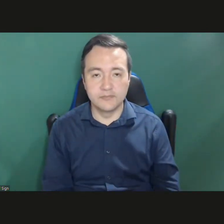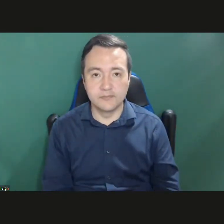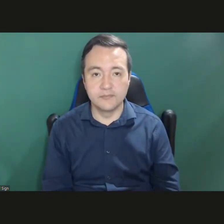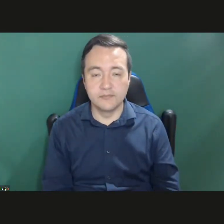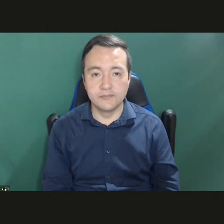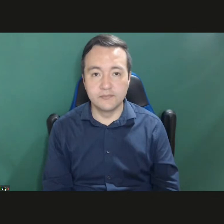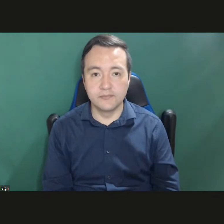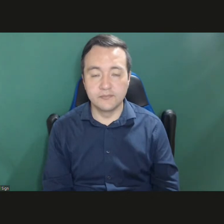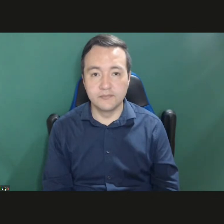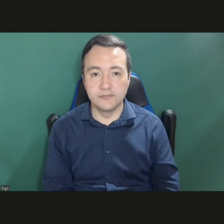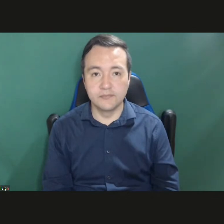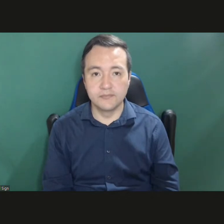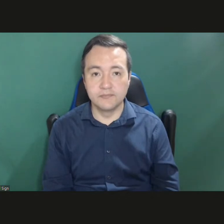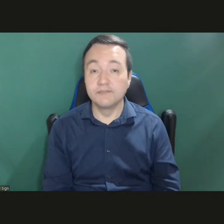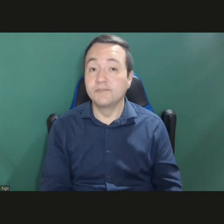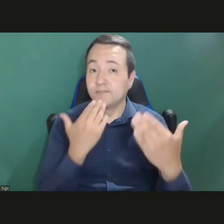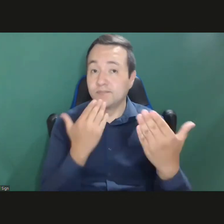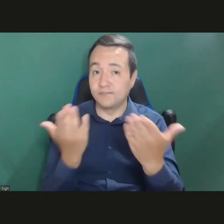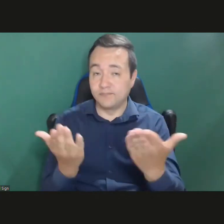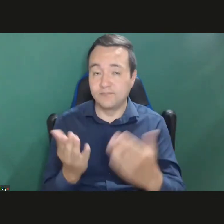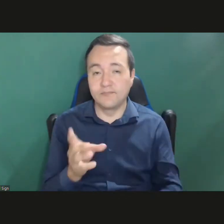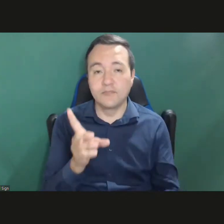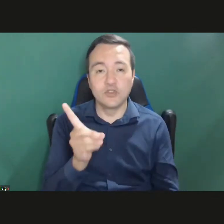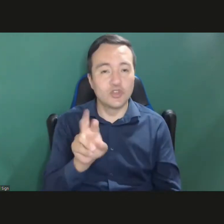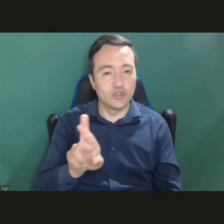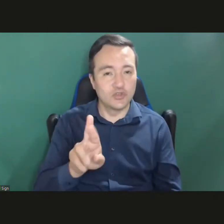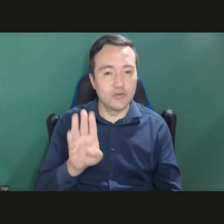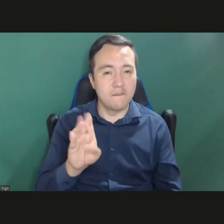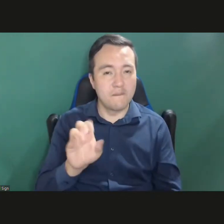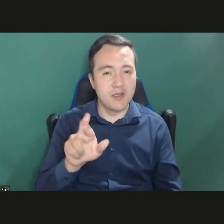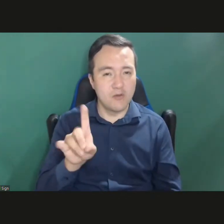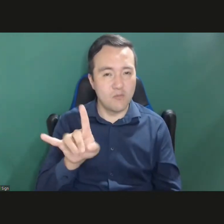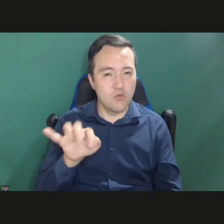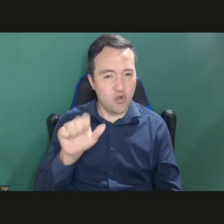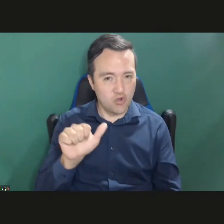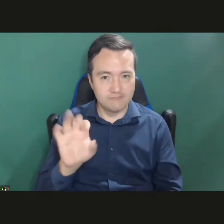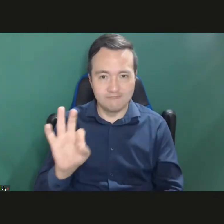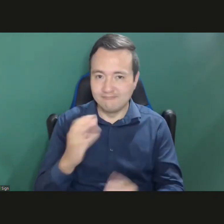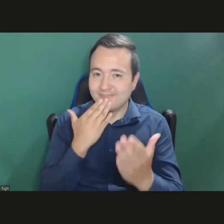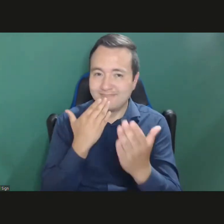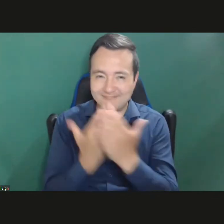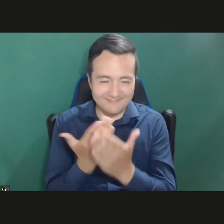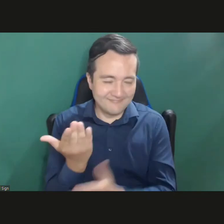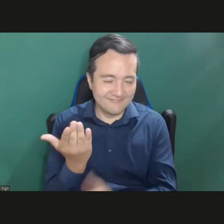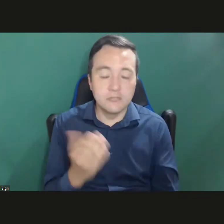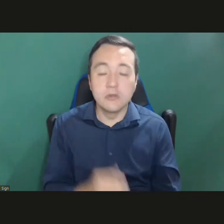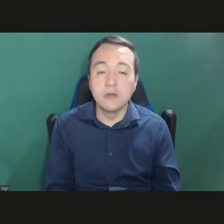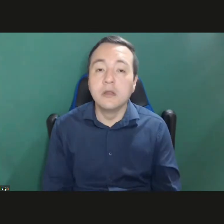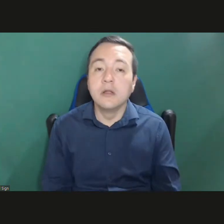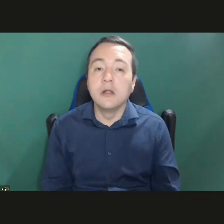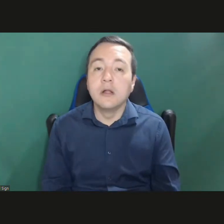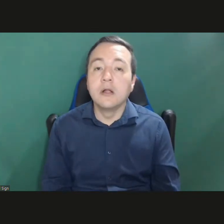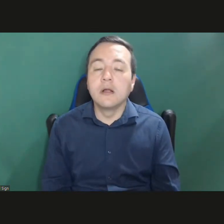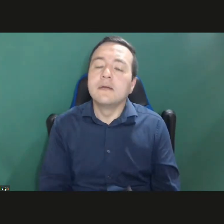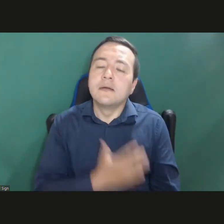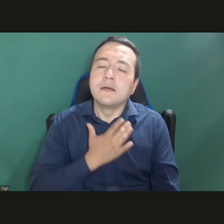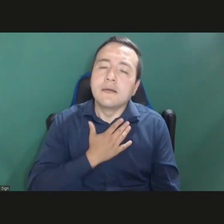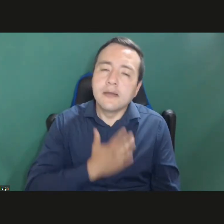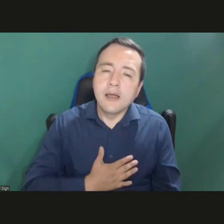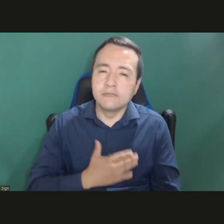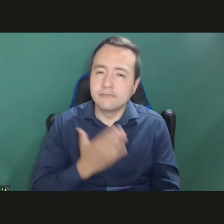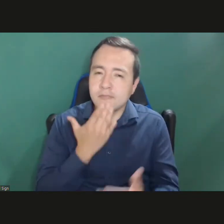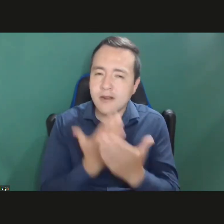Thank you so much, Dr. Barbosa. And I'd like to send my appreciation to him for taking this time to record a video for today and to provide